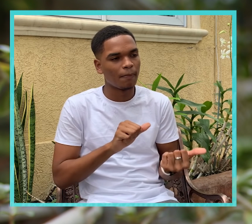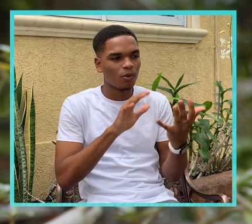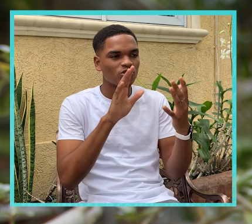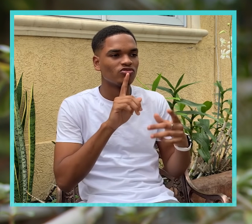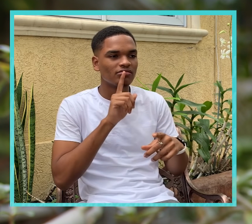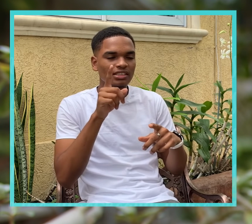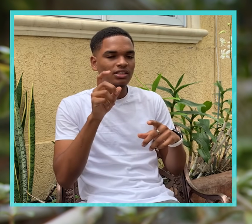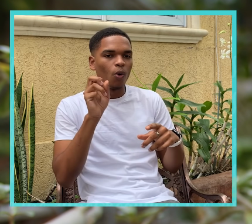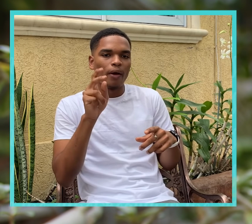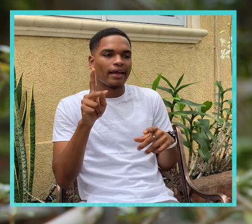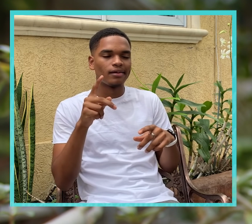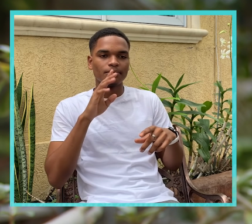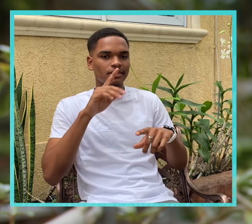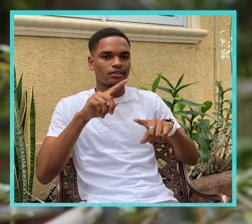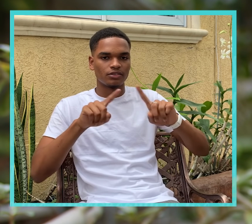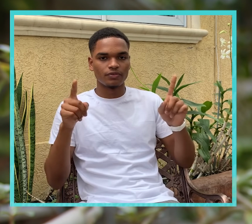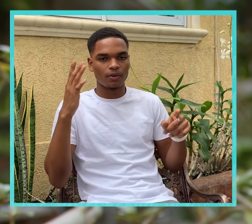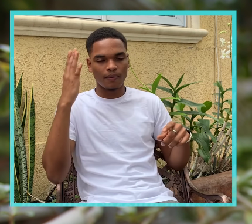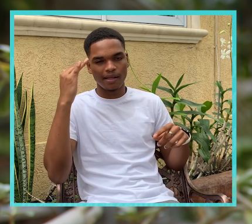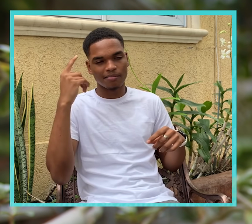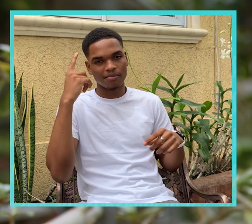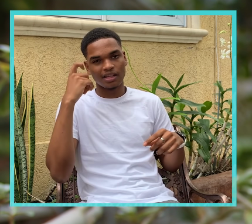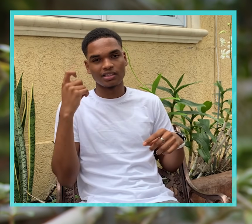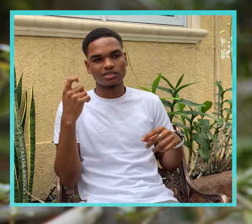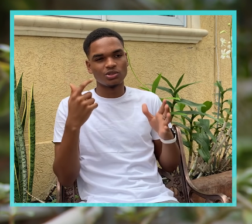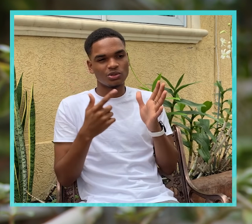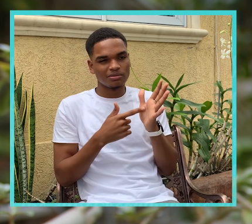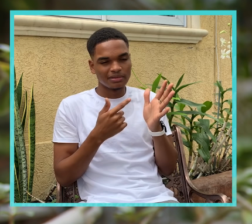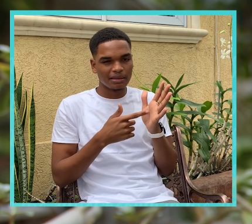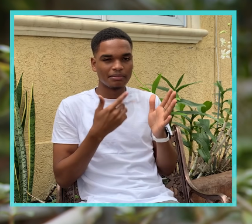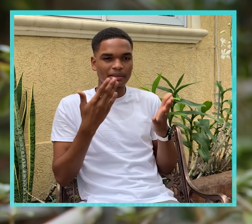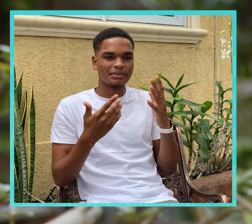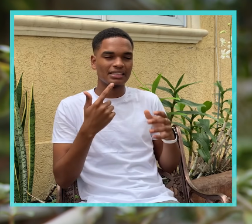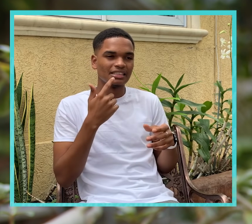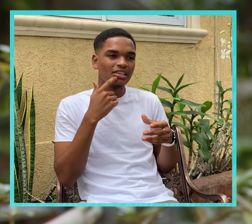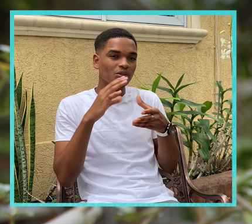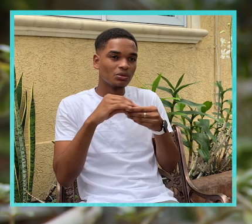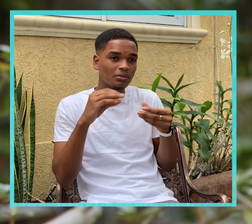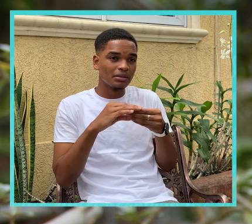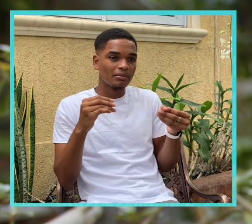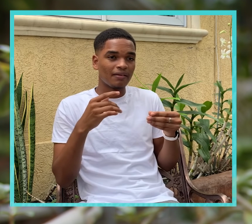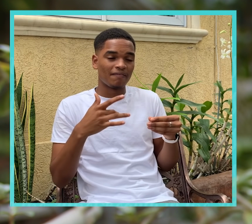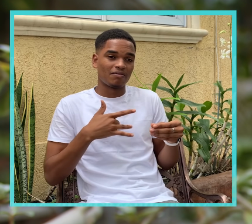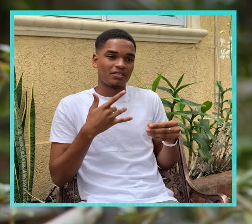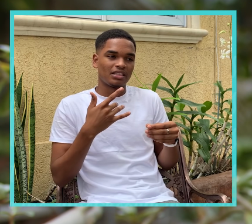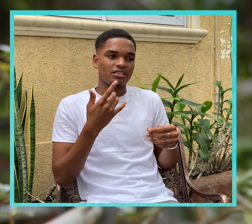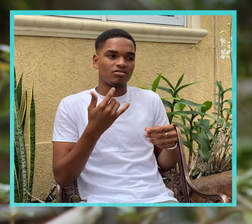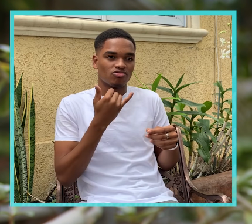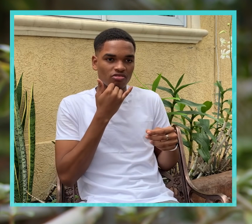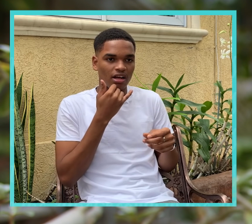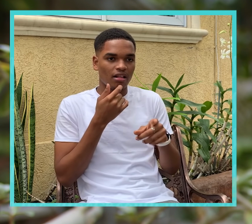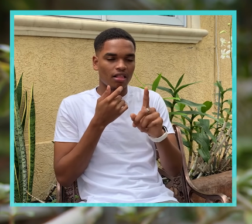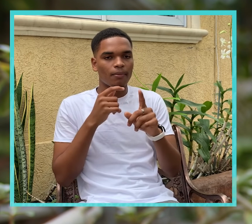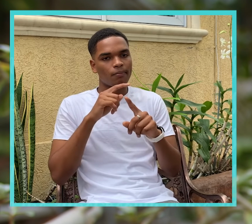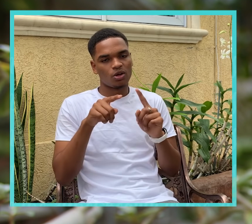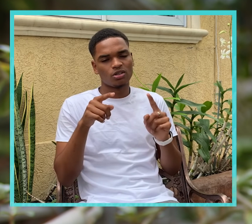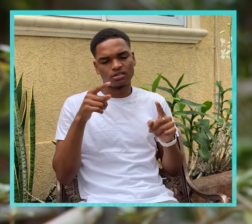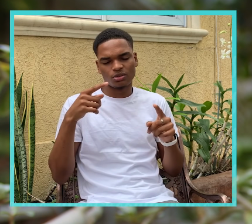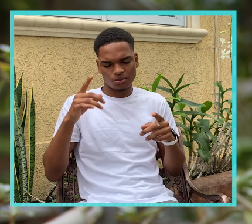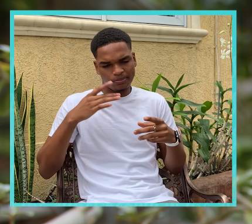different. I mean, sometimes you might say something that might come off a little bit wrong. And if they correct you, accept it and say, I understand